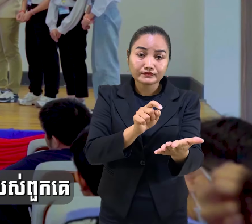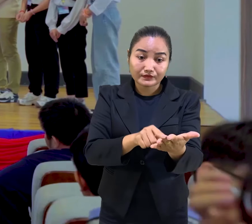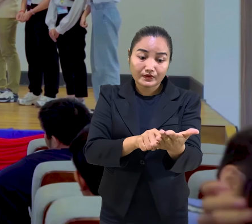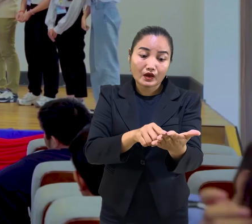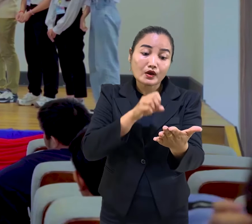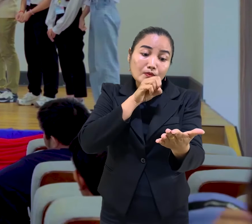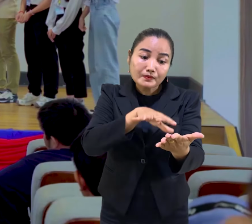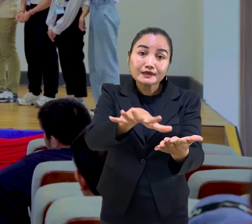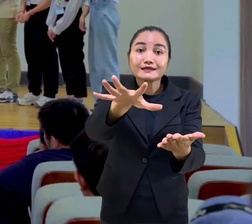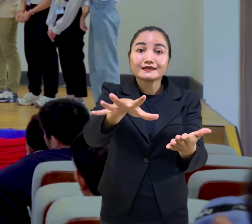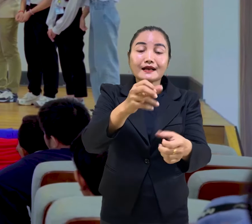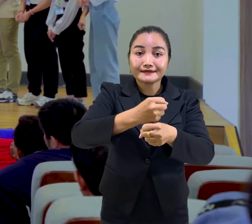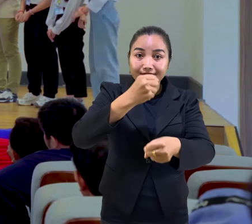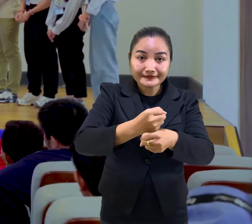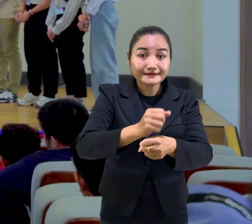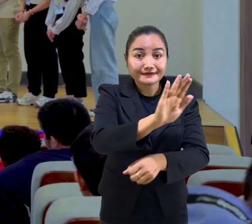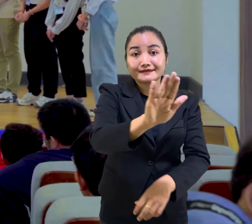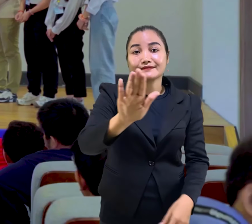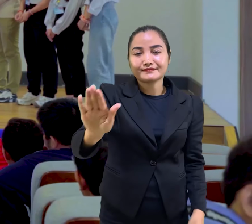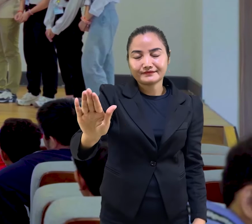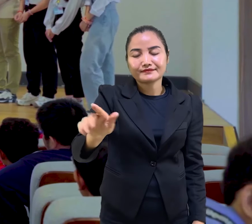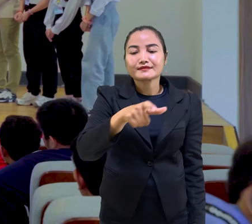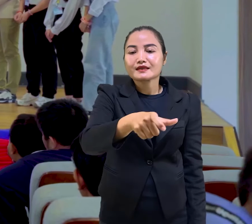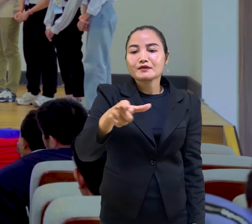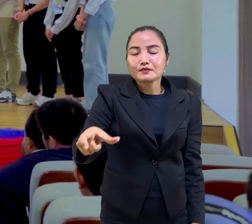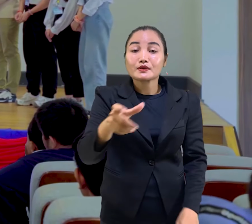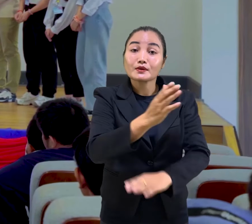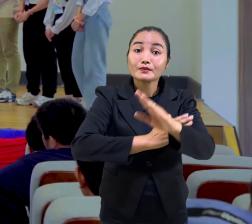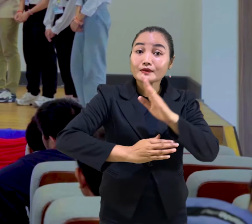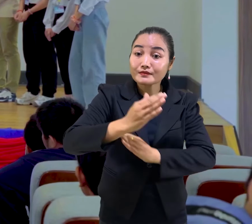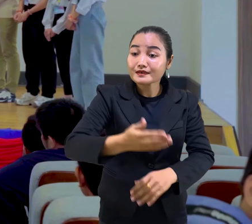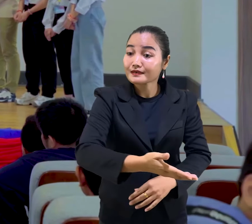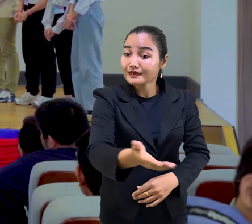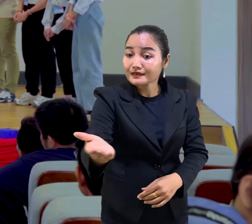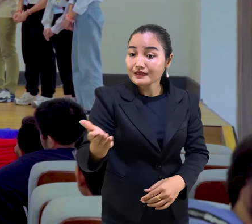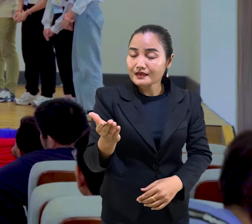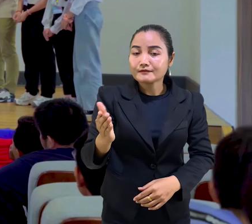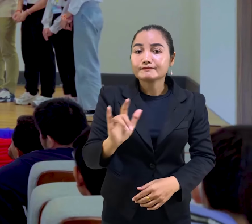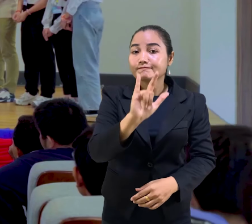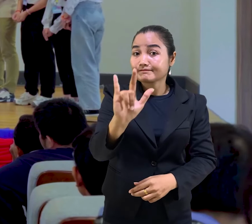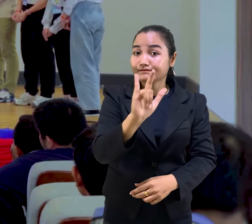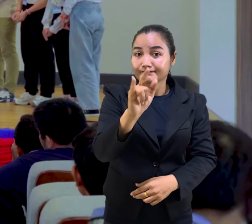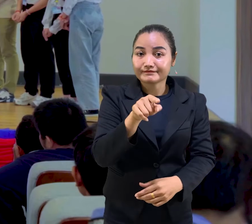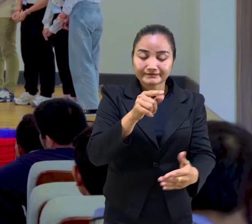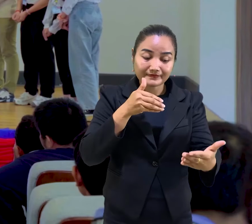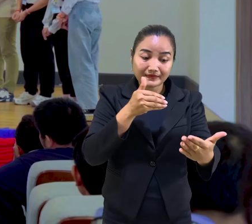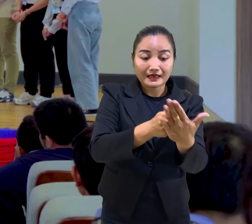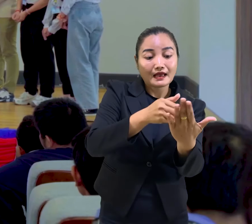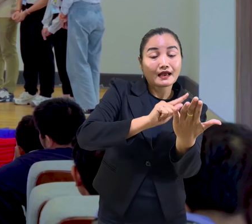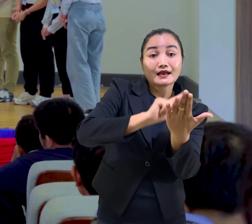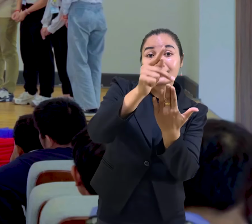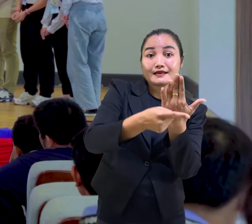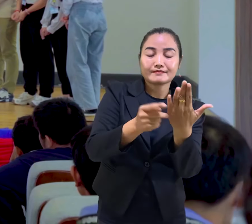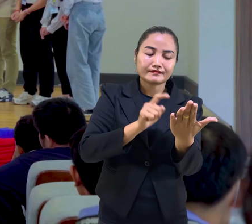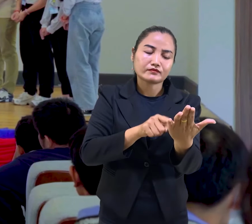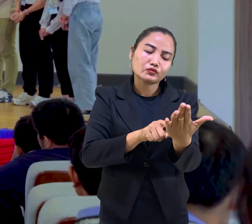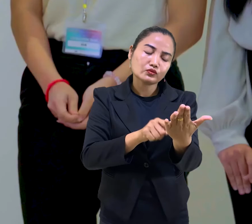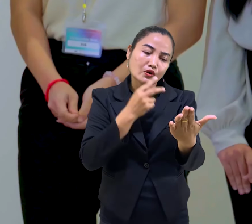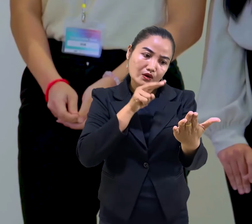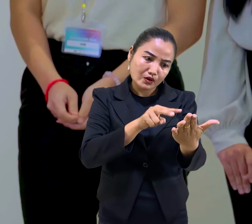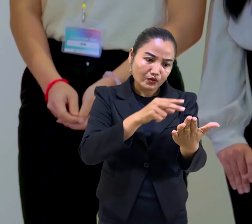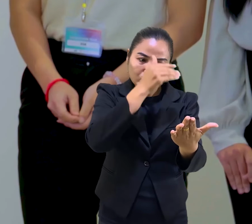based on the skill and preference of them, and we have the data inside that we show about the employment and also the